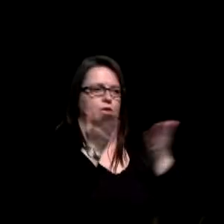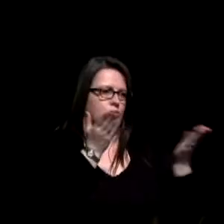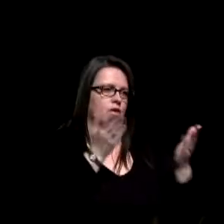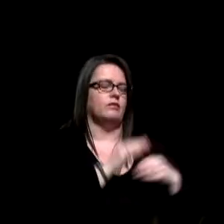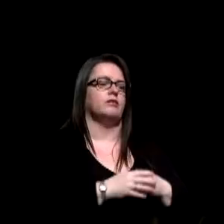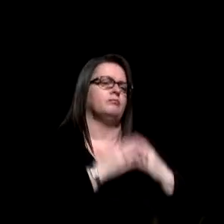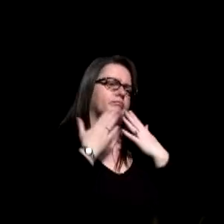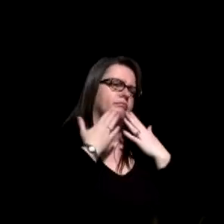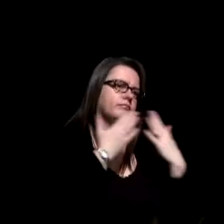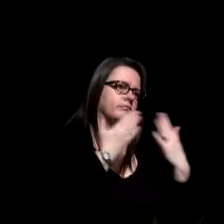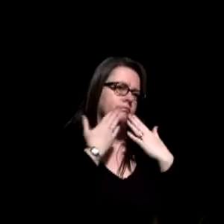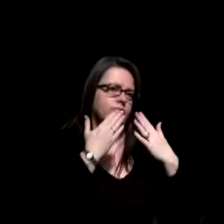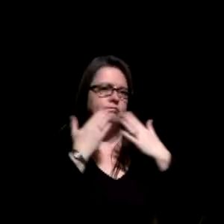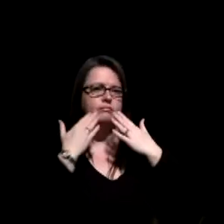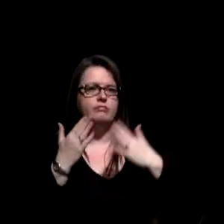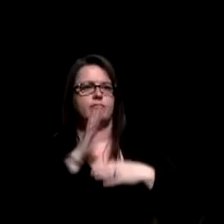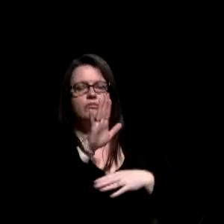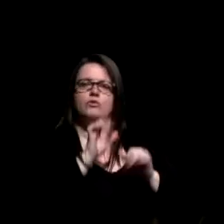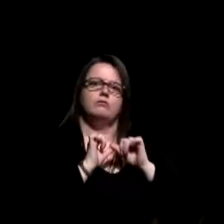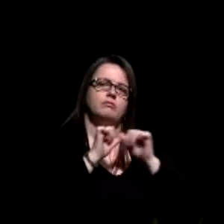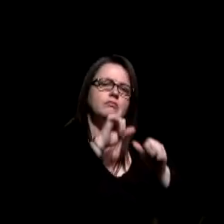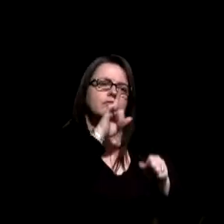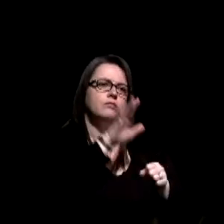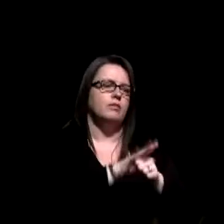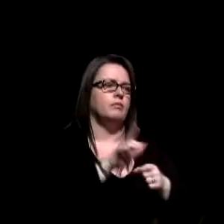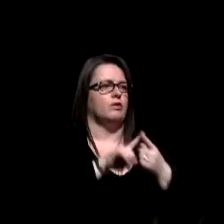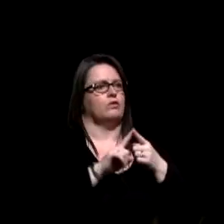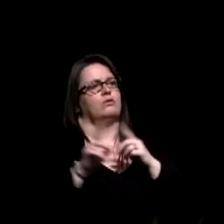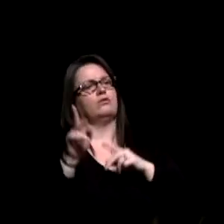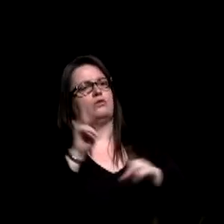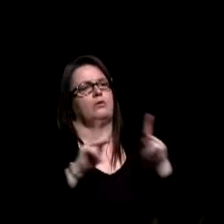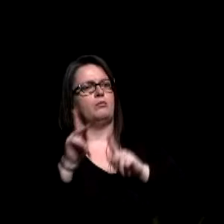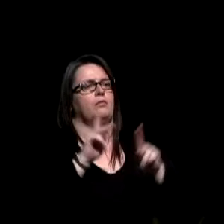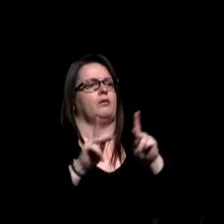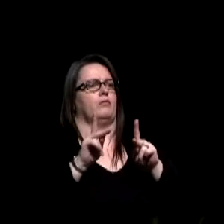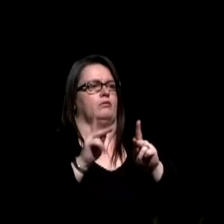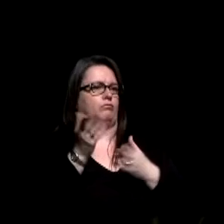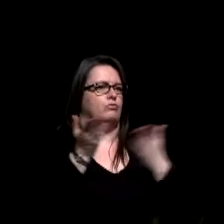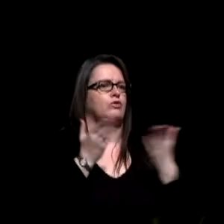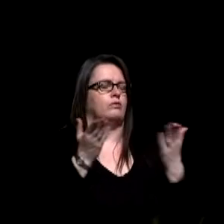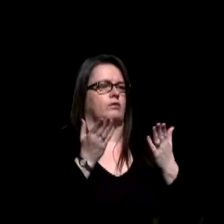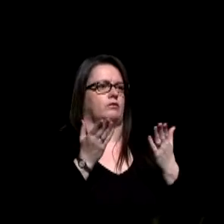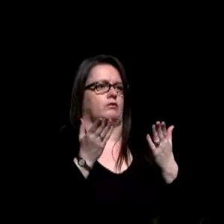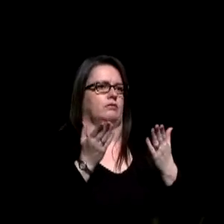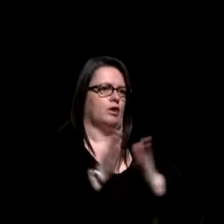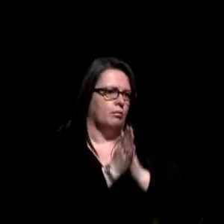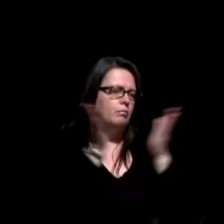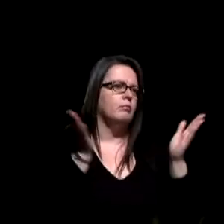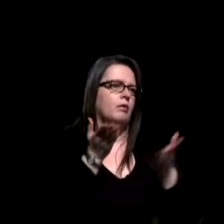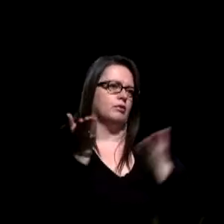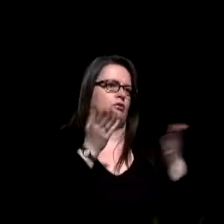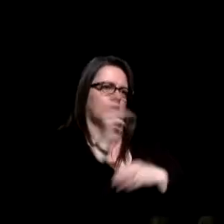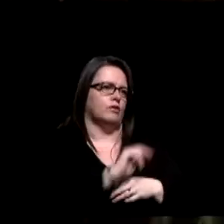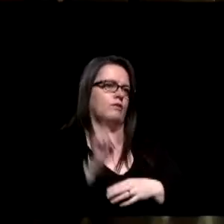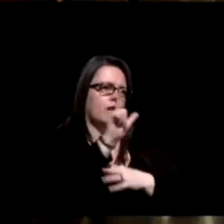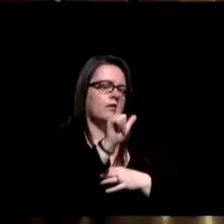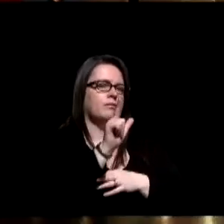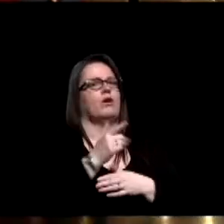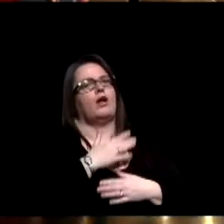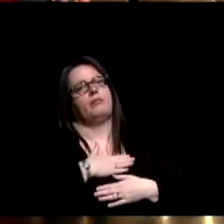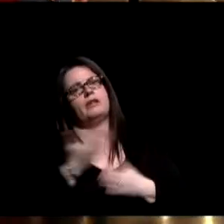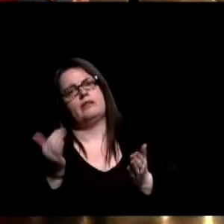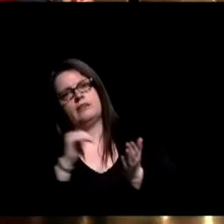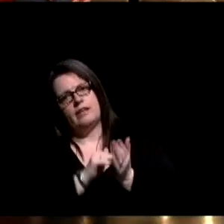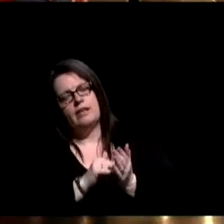outstanding commitment to the public service of Newfoundland and Labrador. Please give them another round of applause.